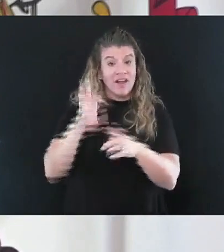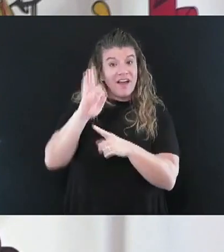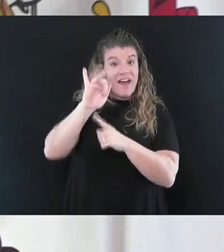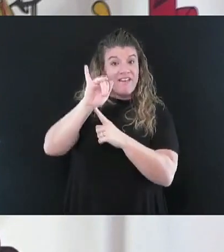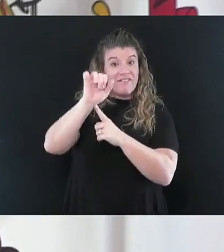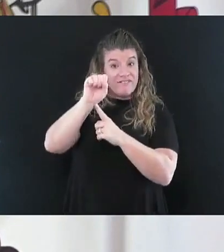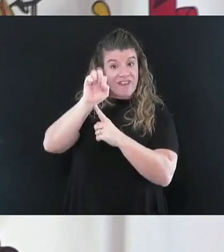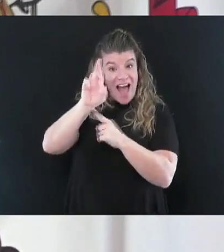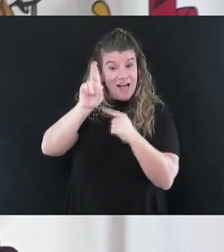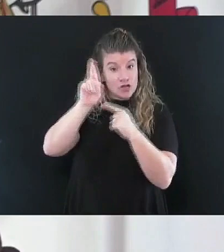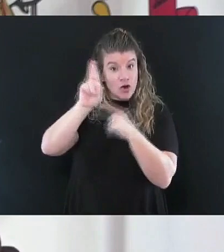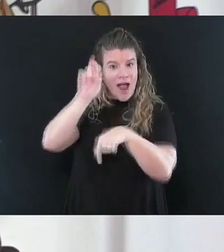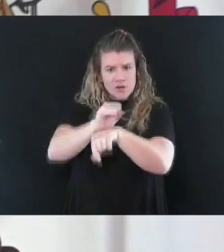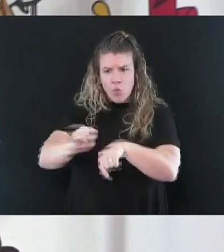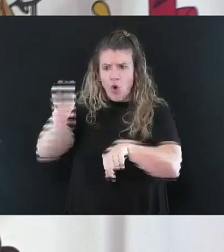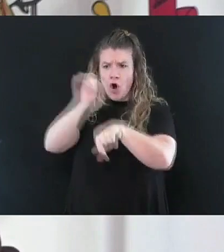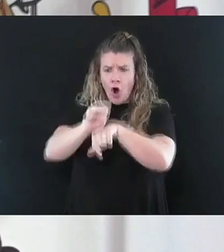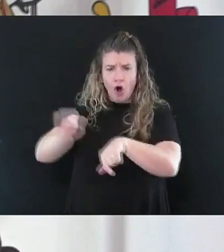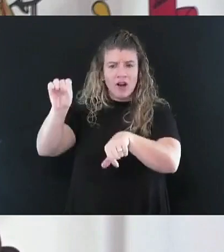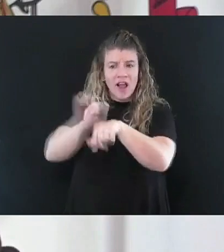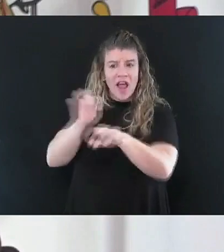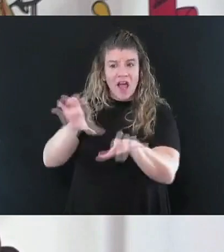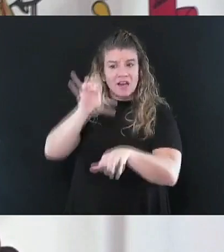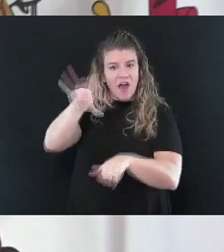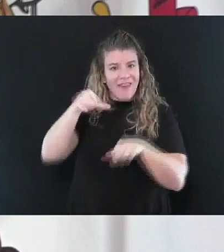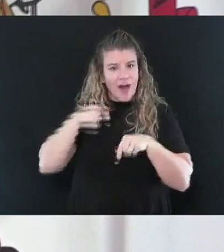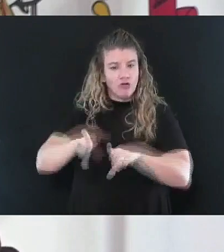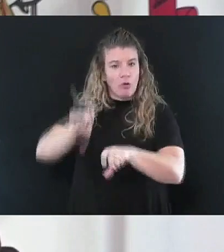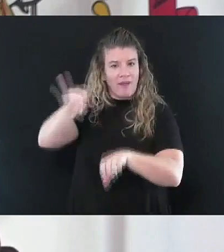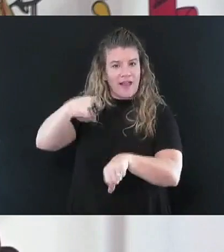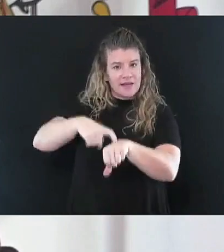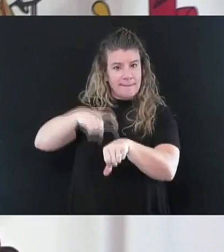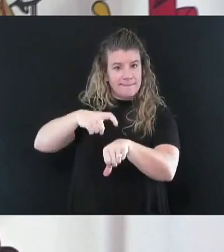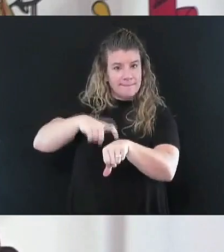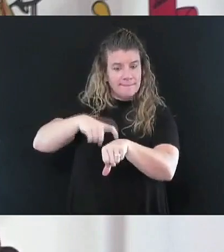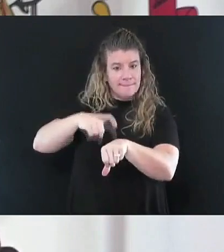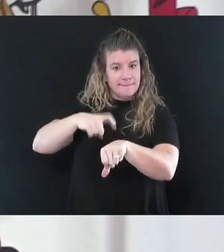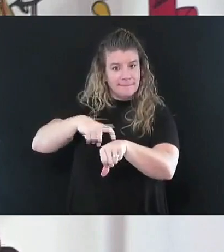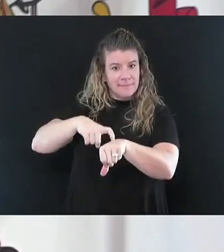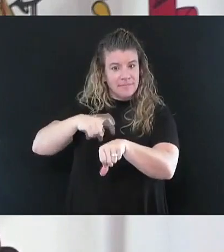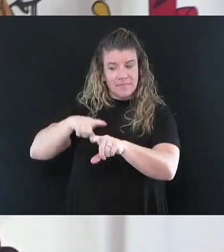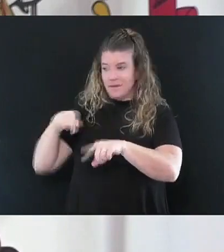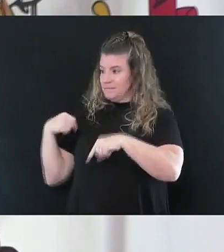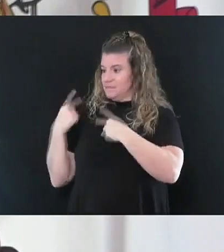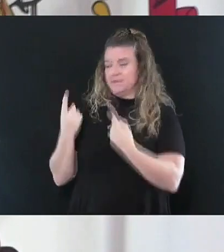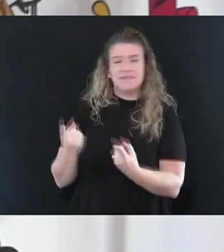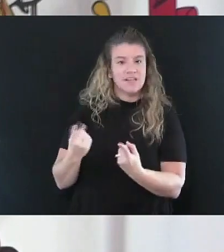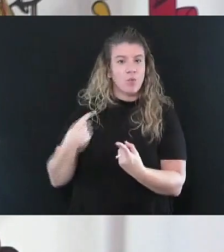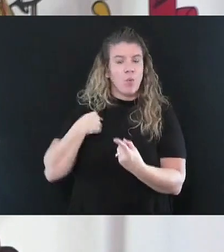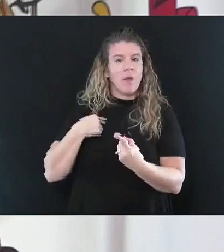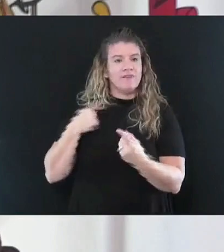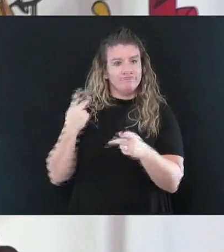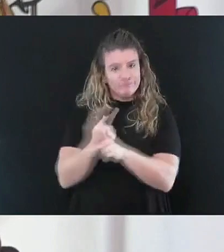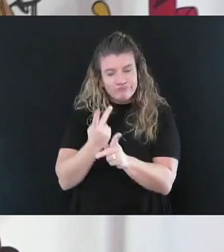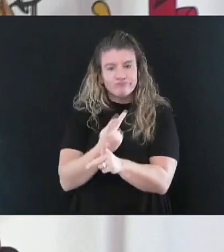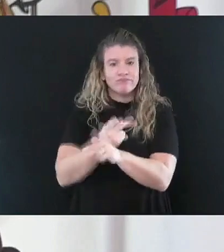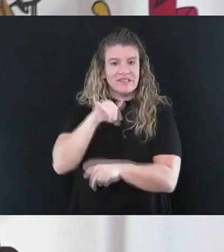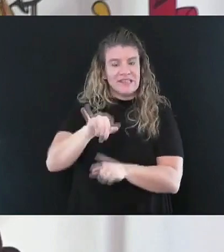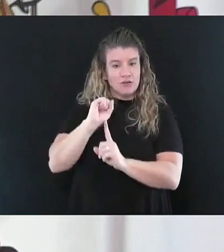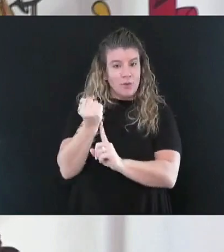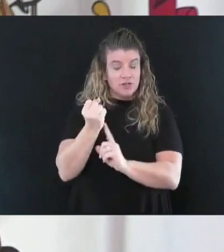has pulled that off in the time span that has been out there to make that a